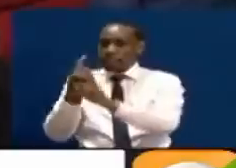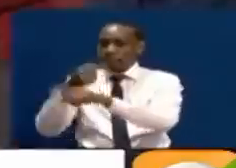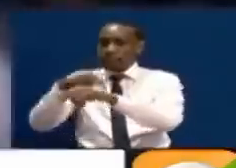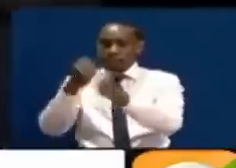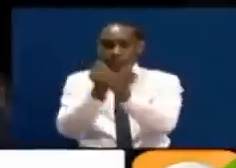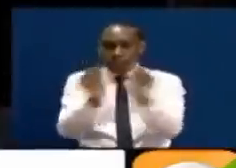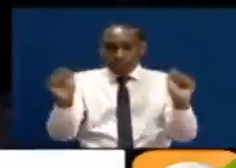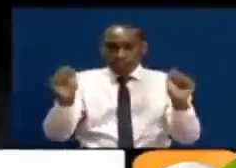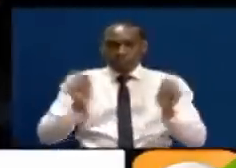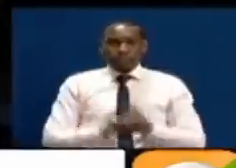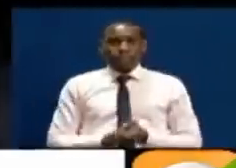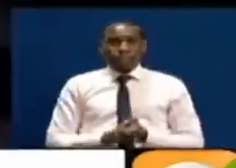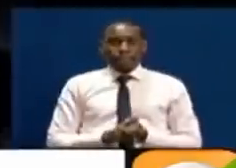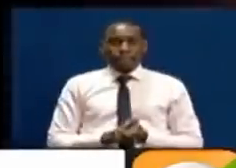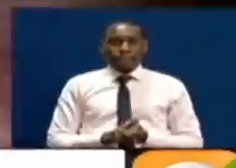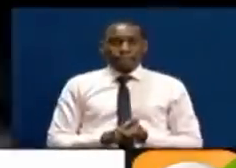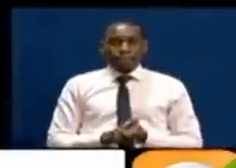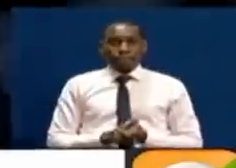release.